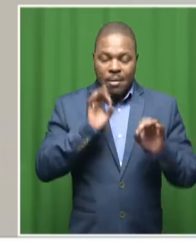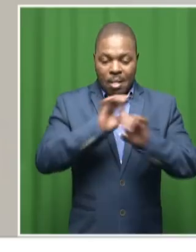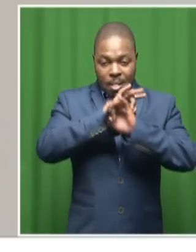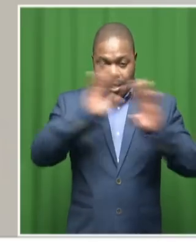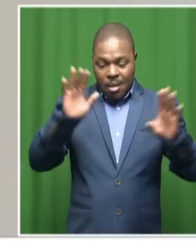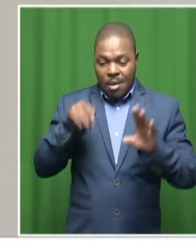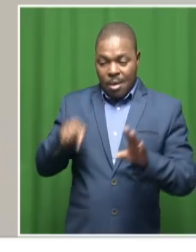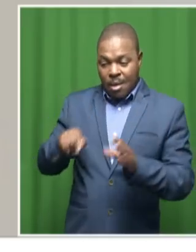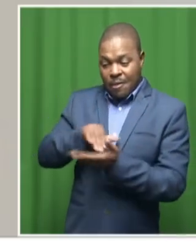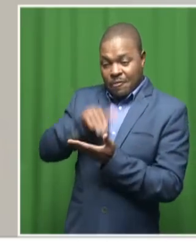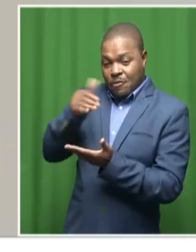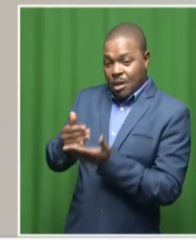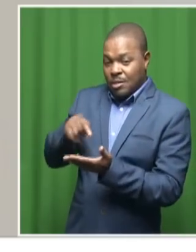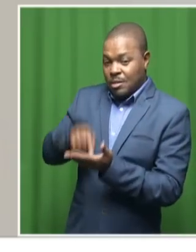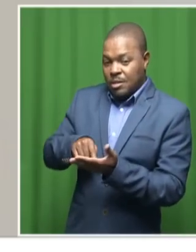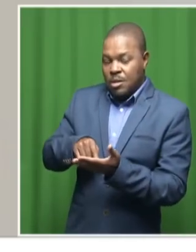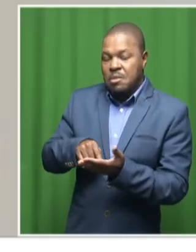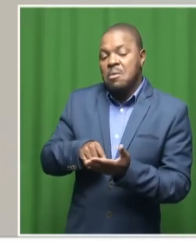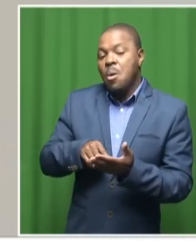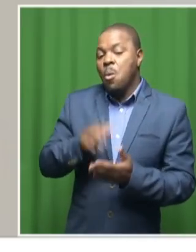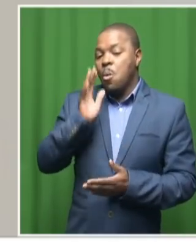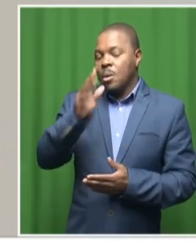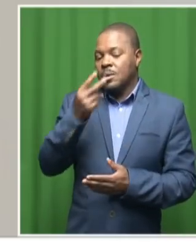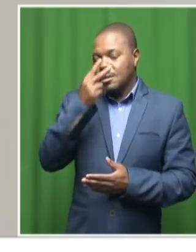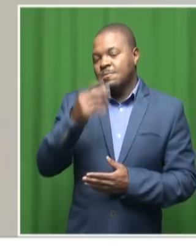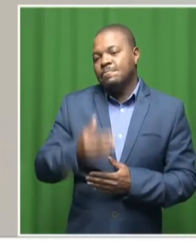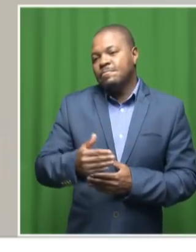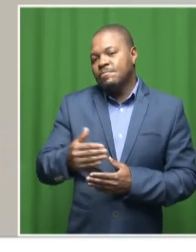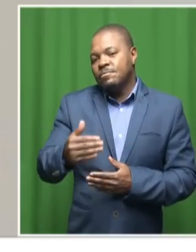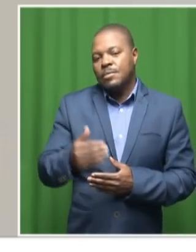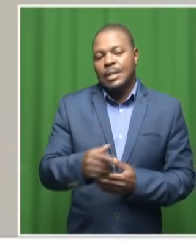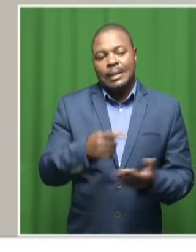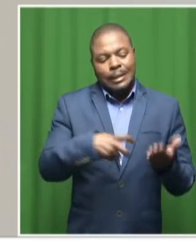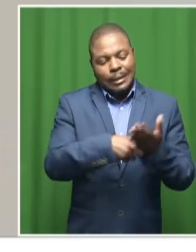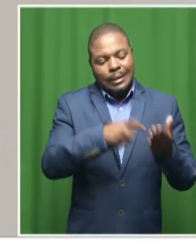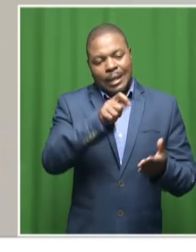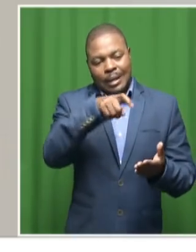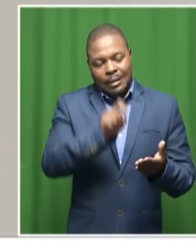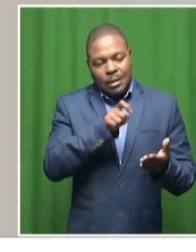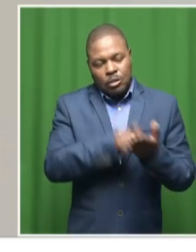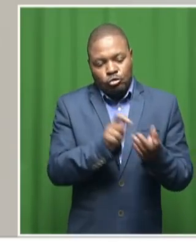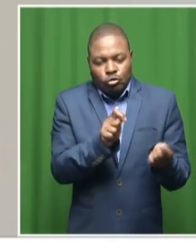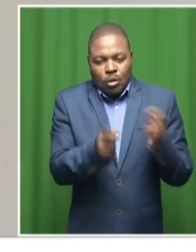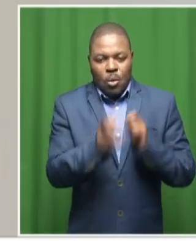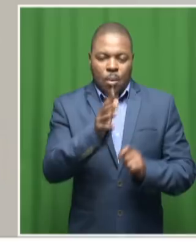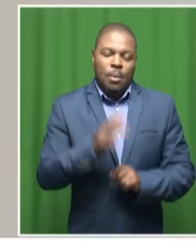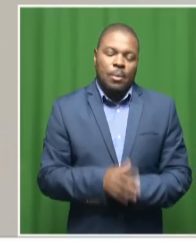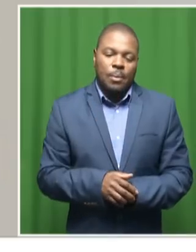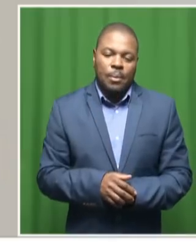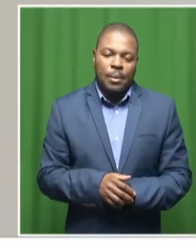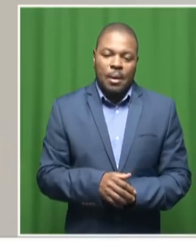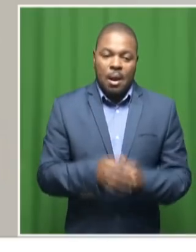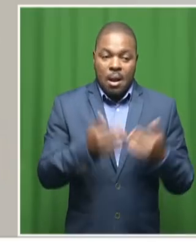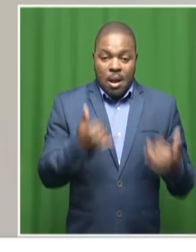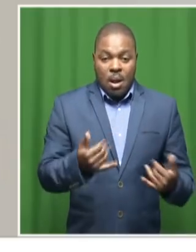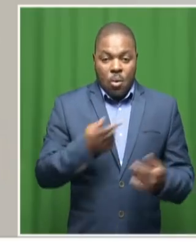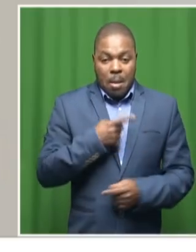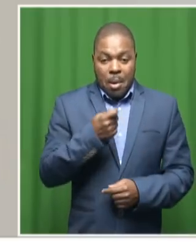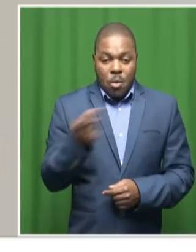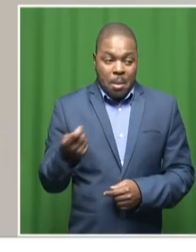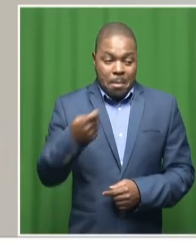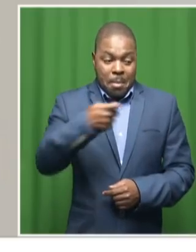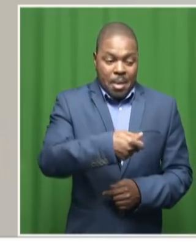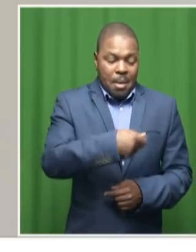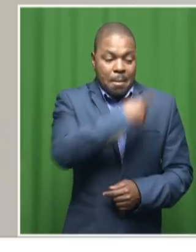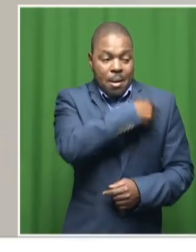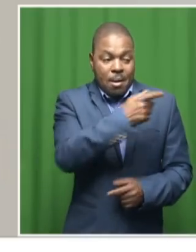fund, we will see a change in taxation, and the money that we currently pay, those of us who